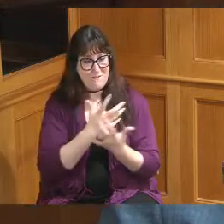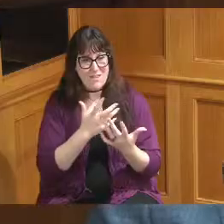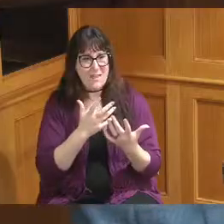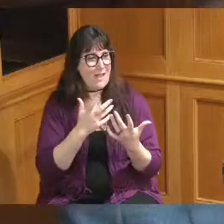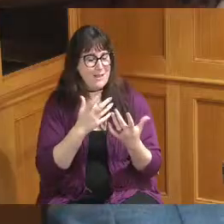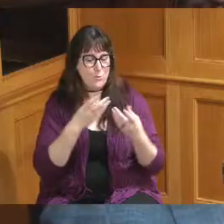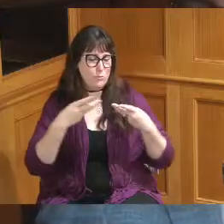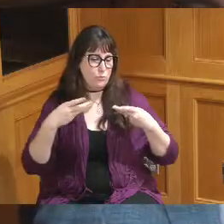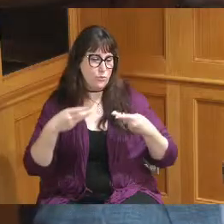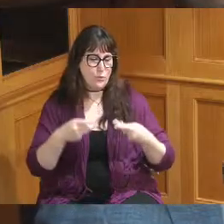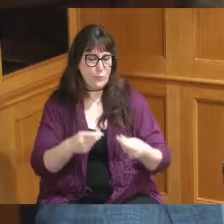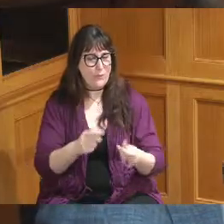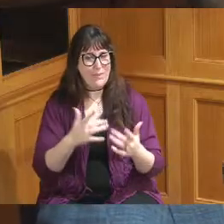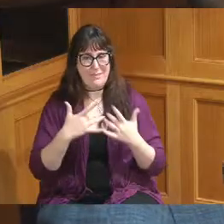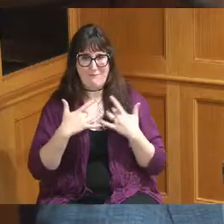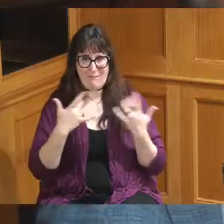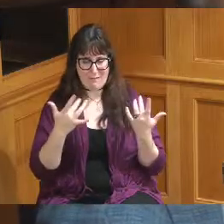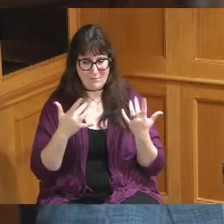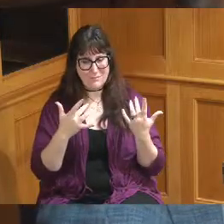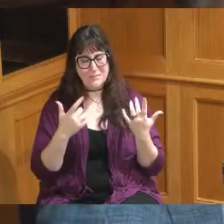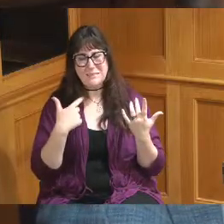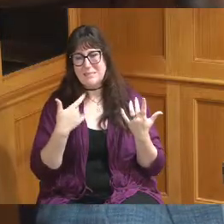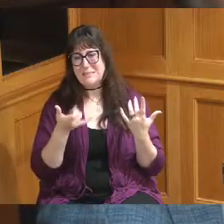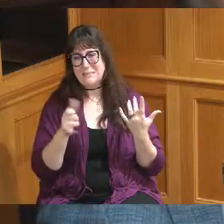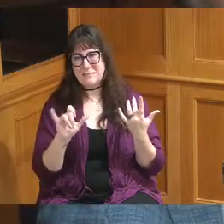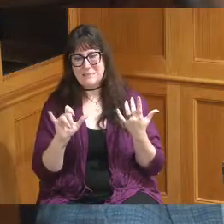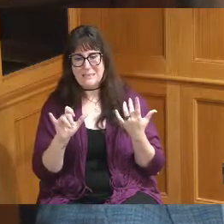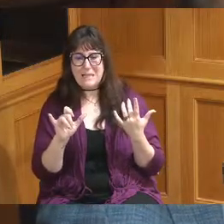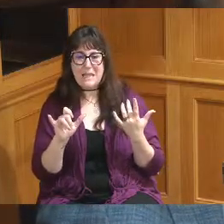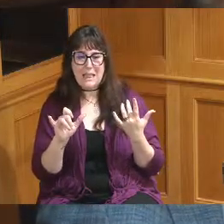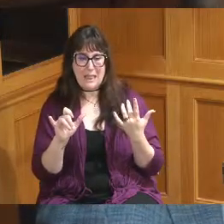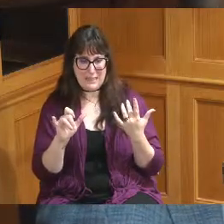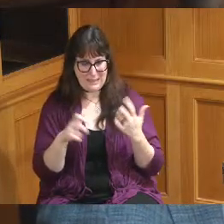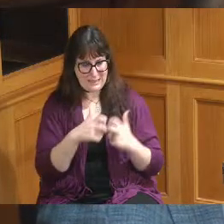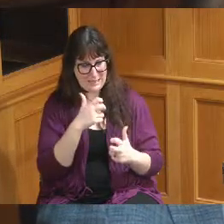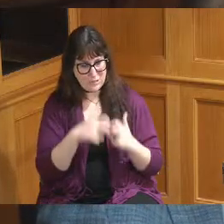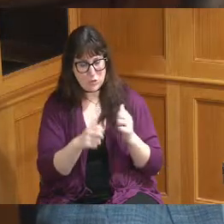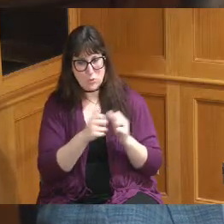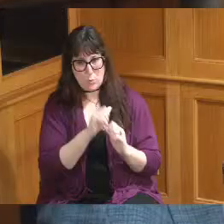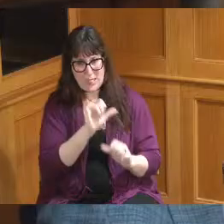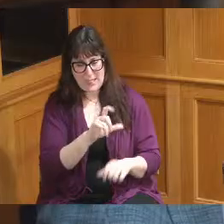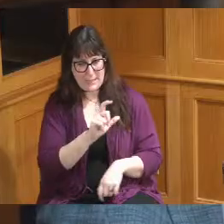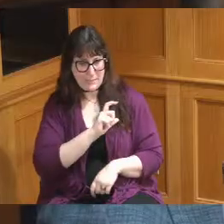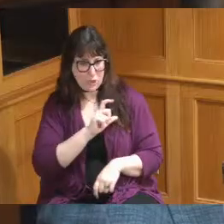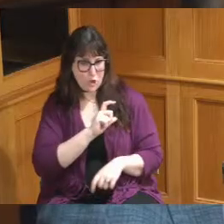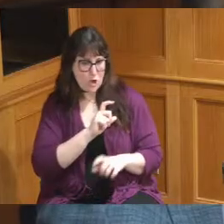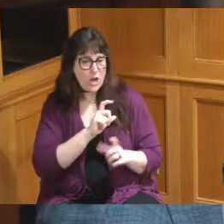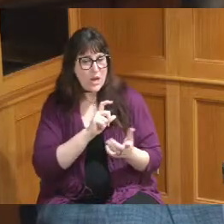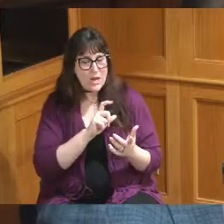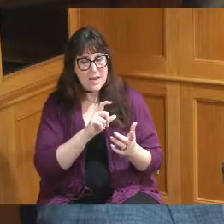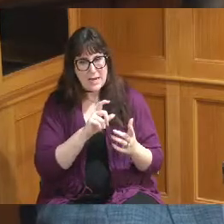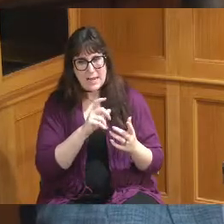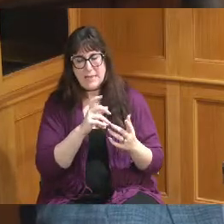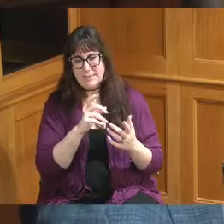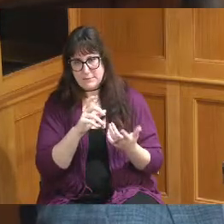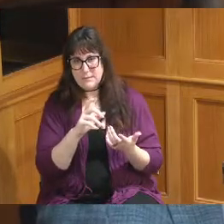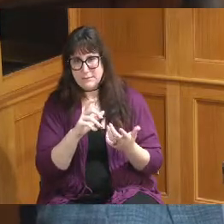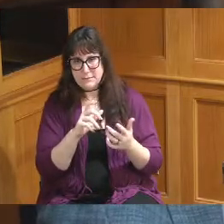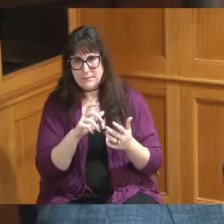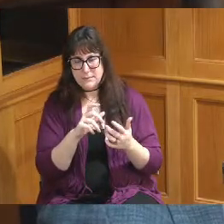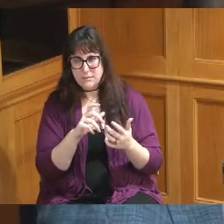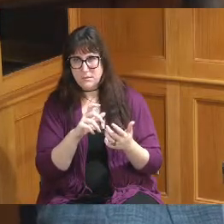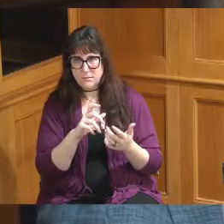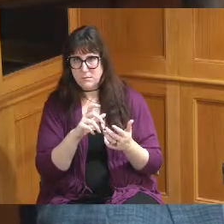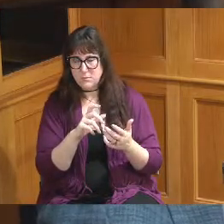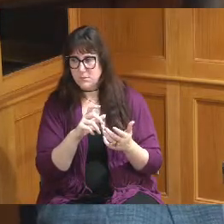smoothly. We still have issues with that security company not being present, so we've got to work on that.